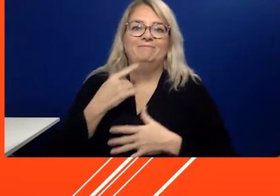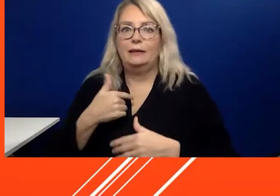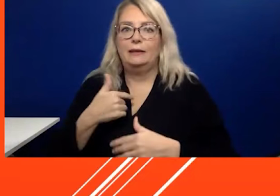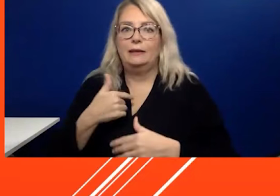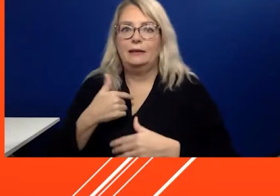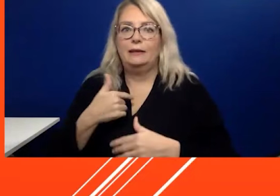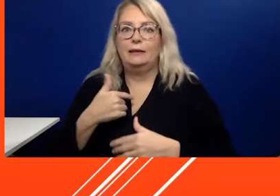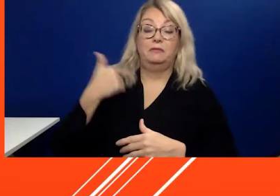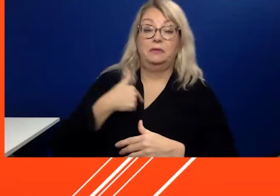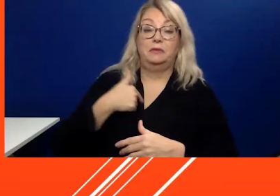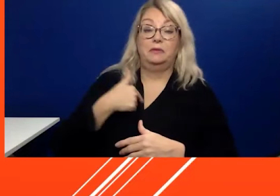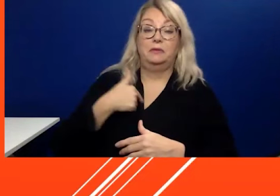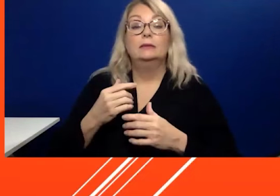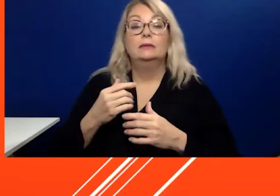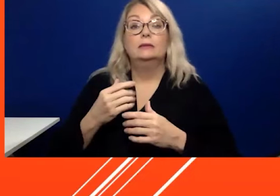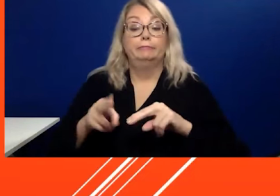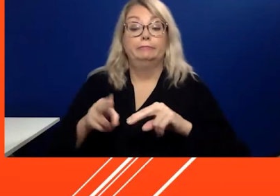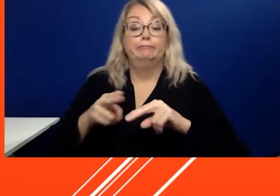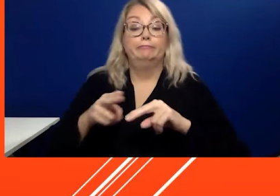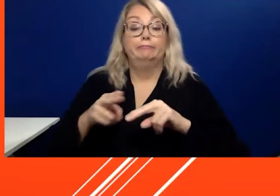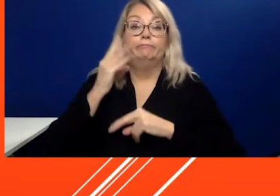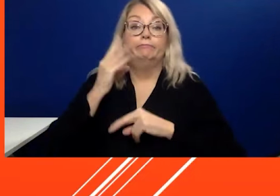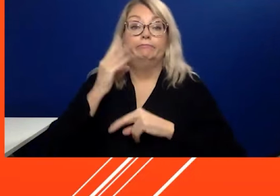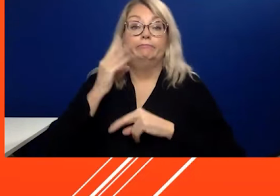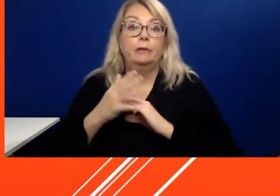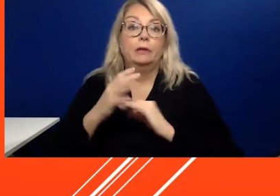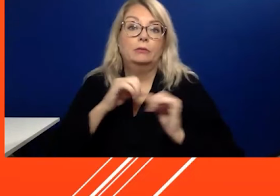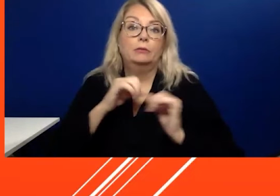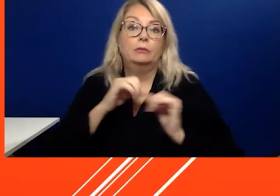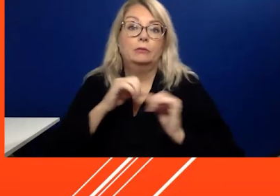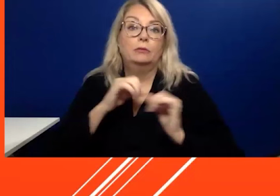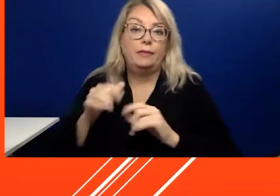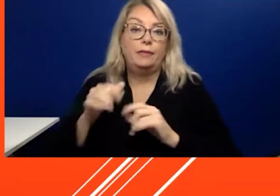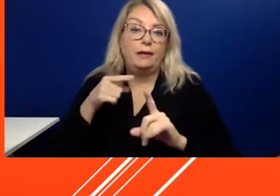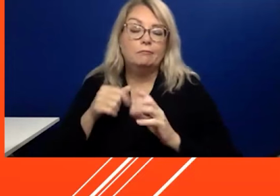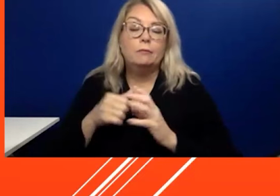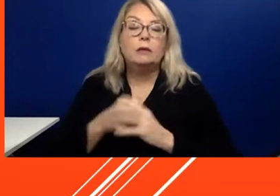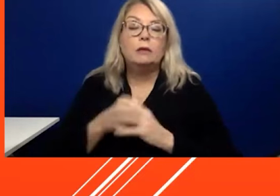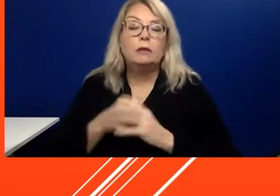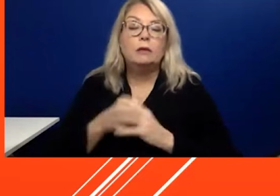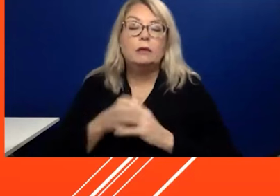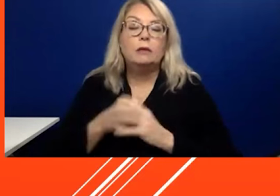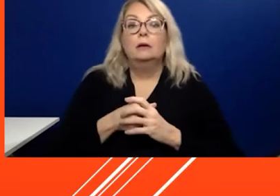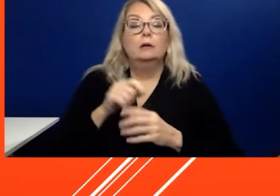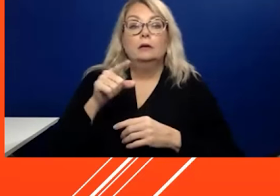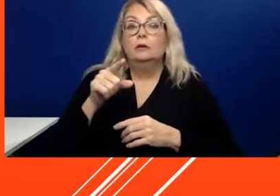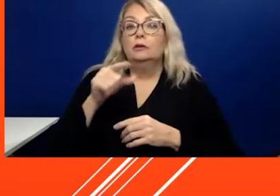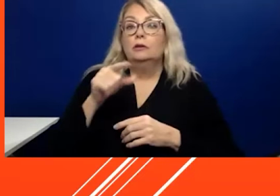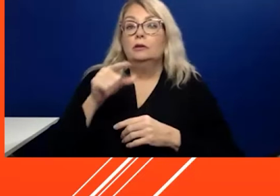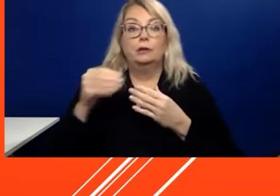more experience teaching, I became stronger in that regard. No, you're not gonna waste my